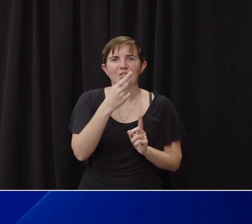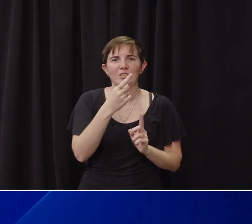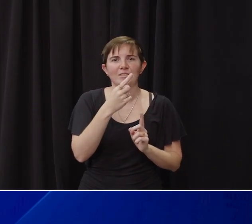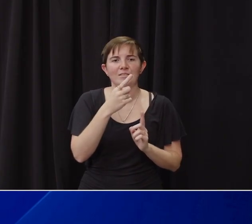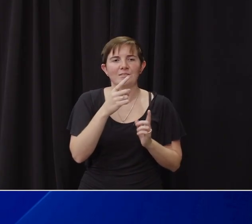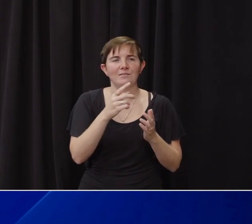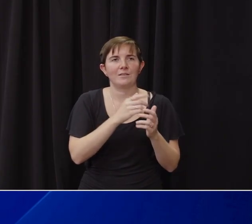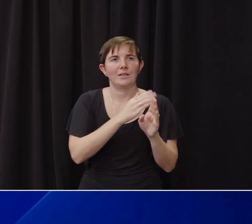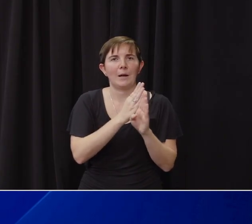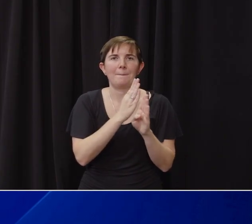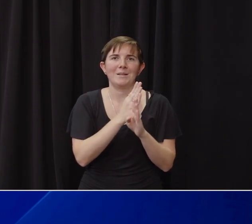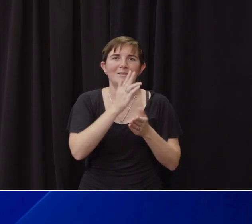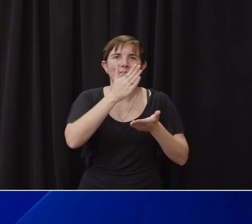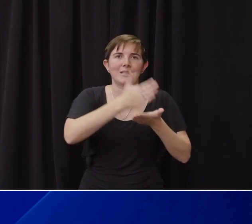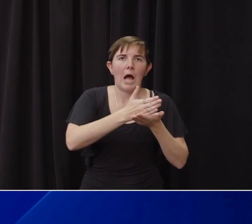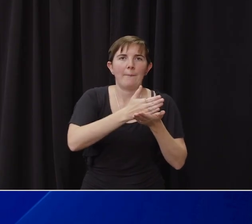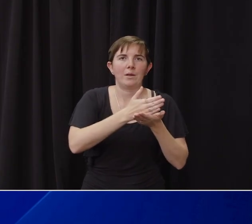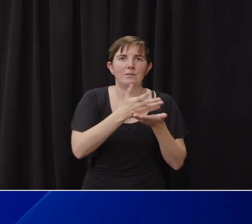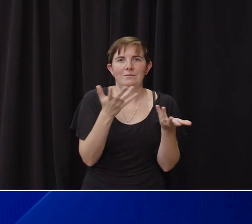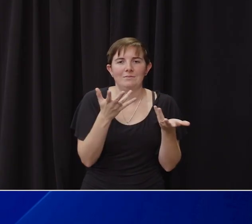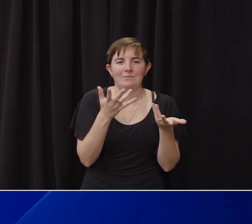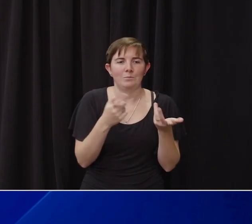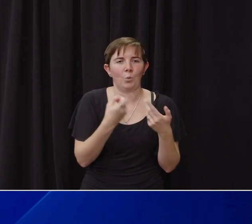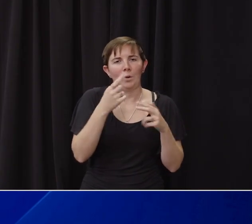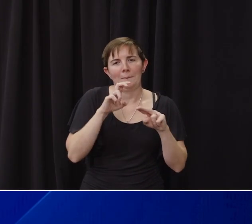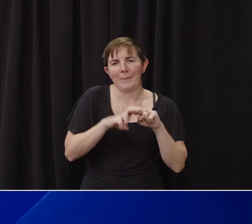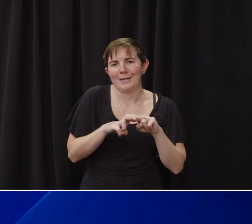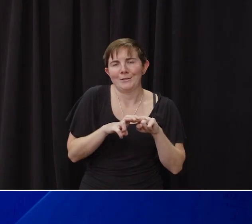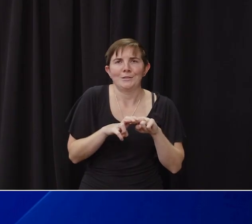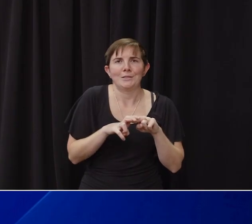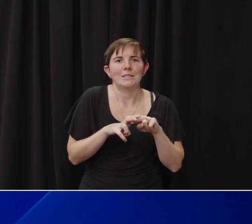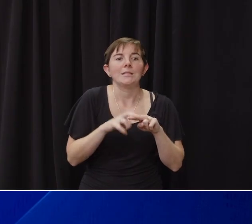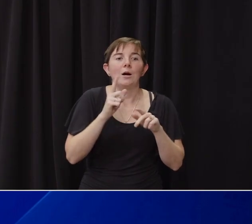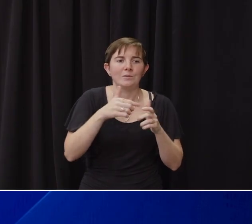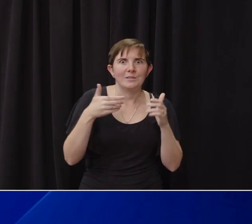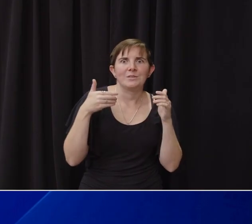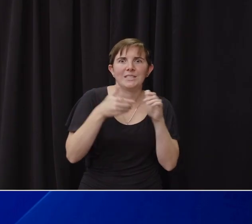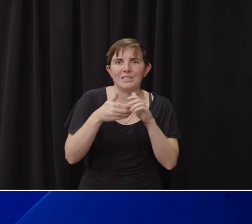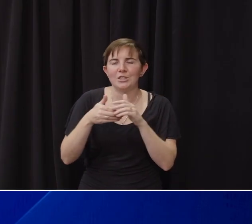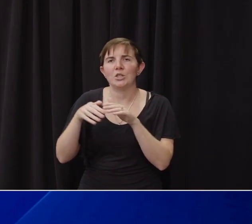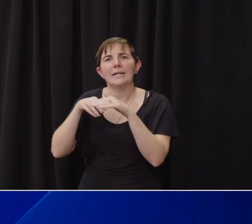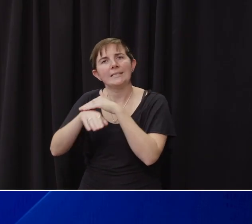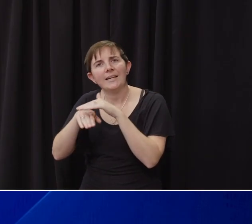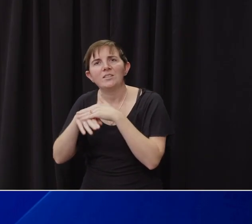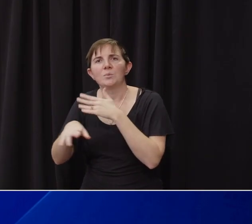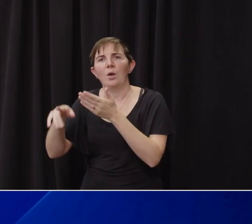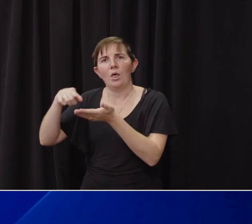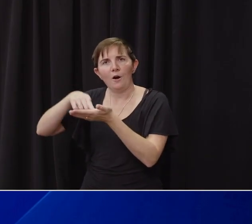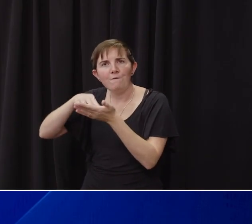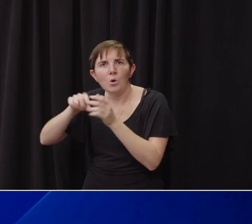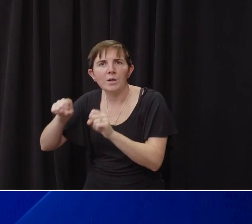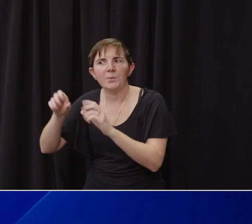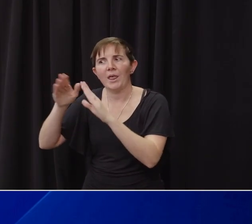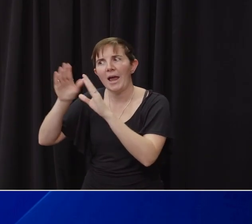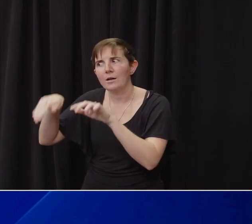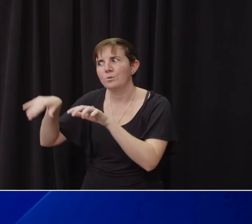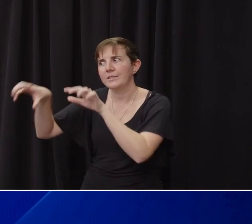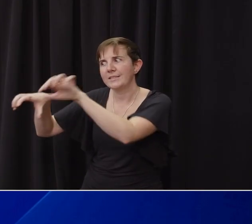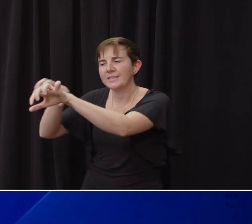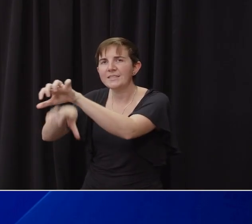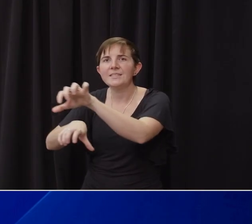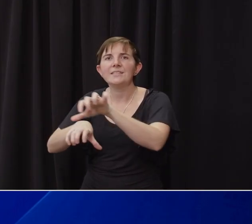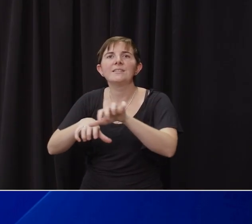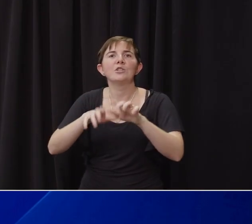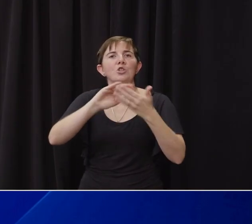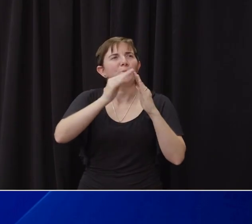stops. They are hubs of affordable housing, accessible housing, communities with